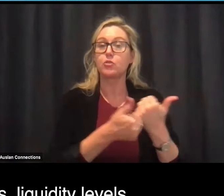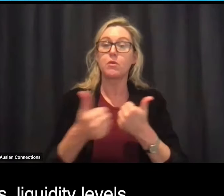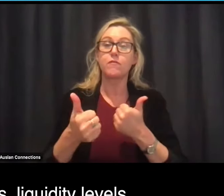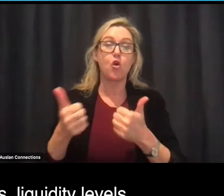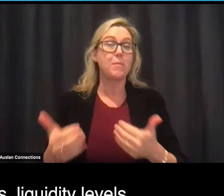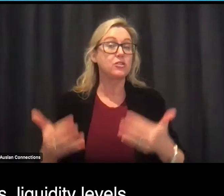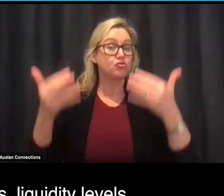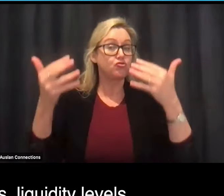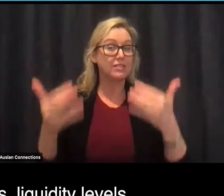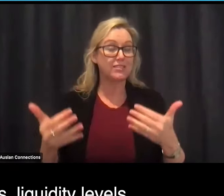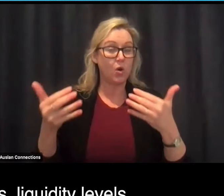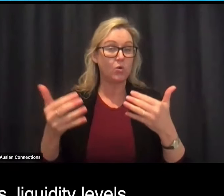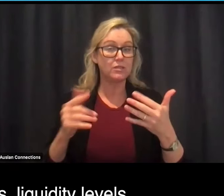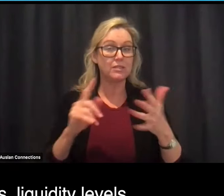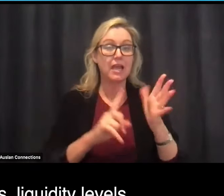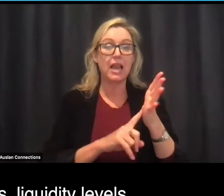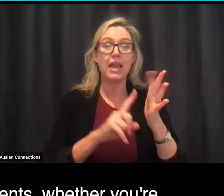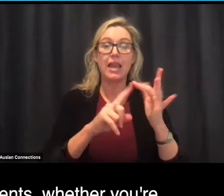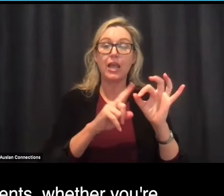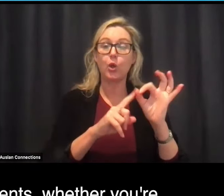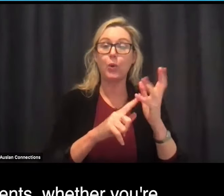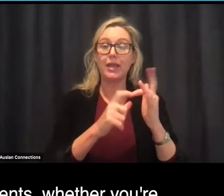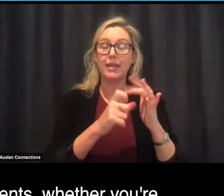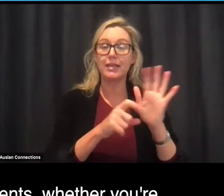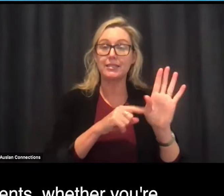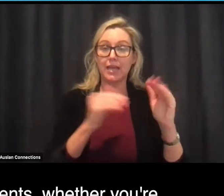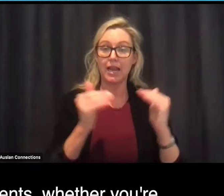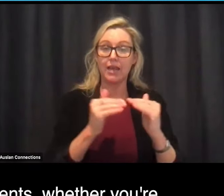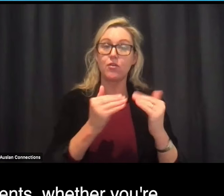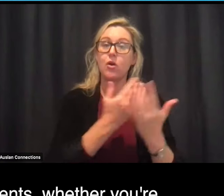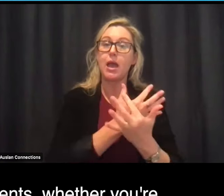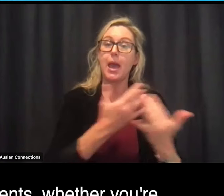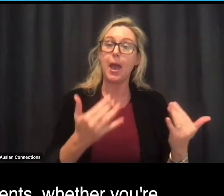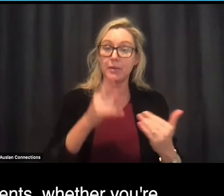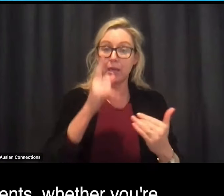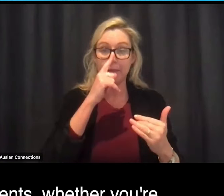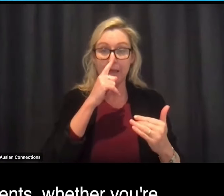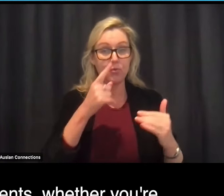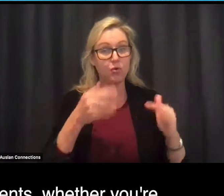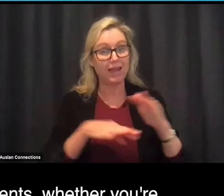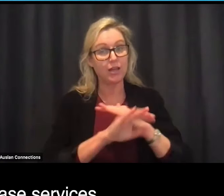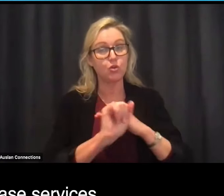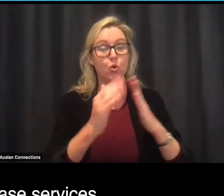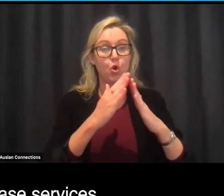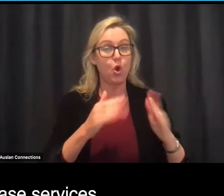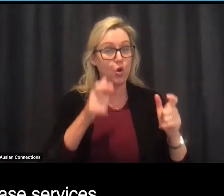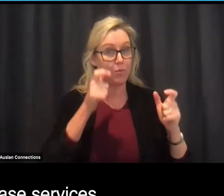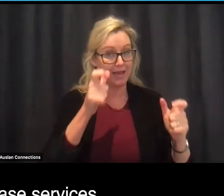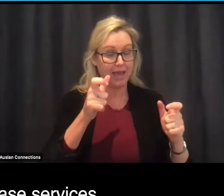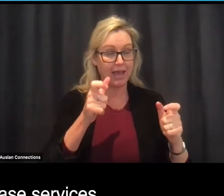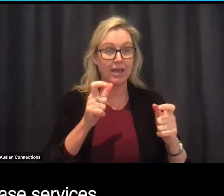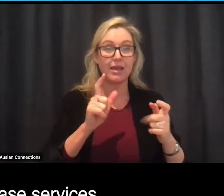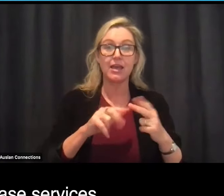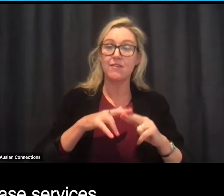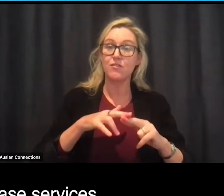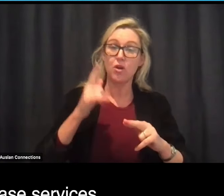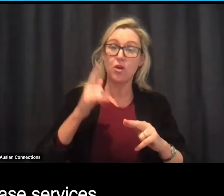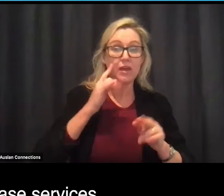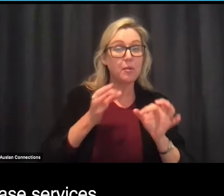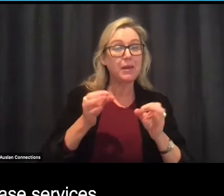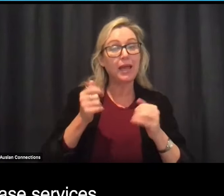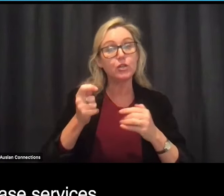results, liquidity levels, the number of home care recipients, whether you're planning to sell or